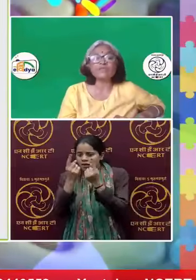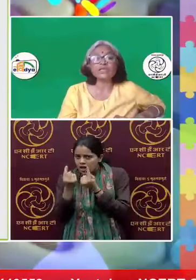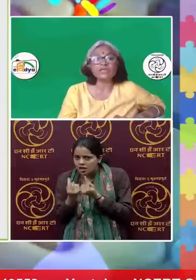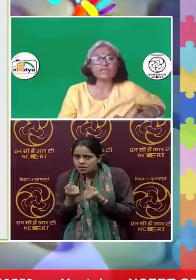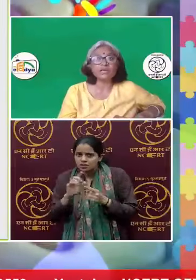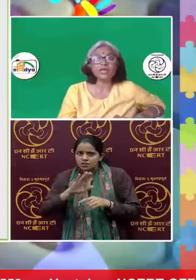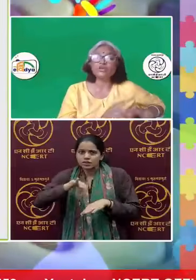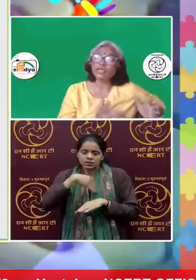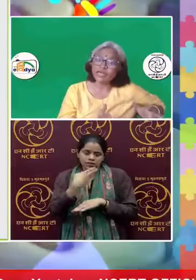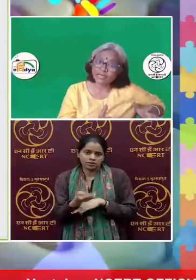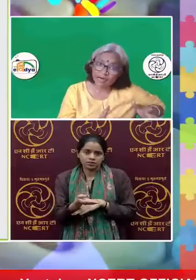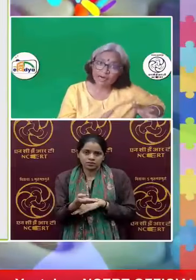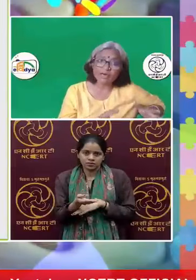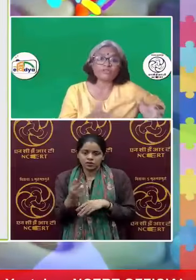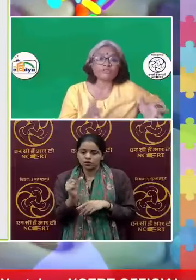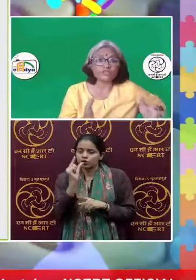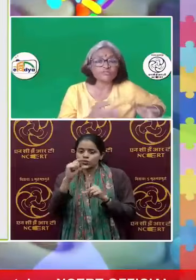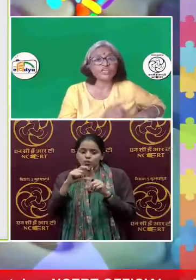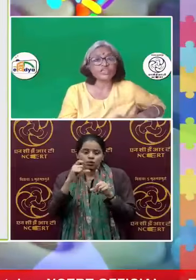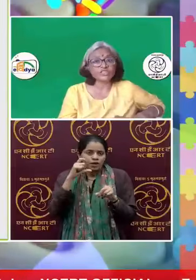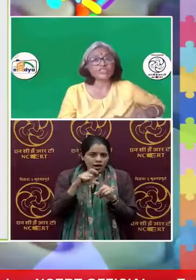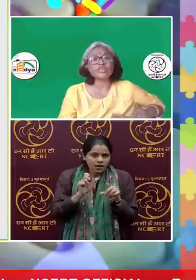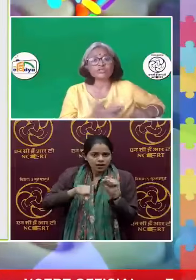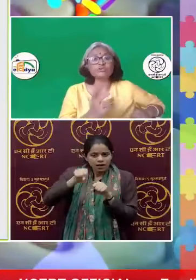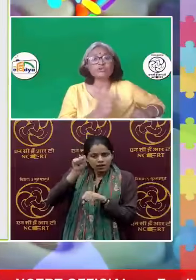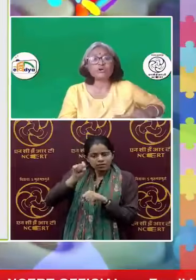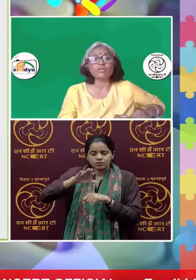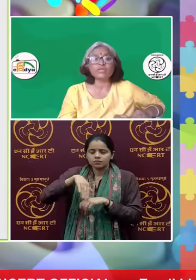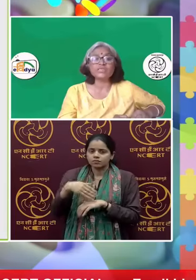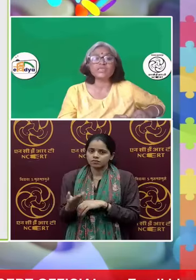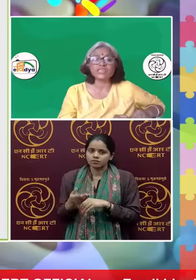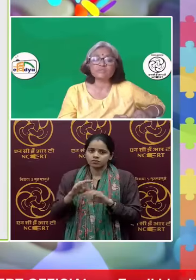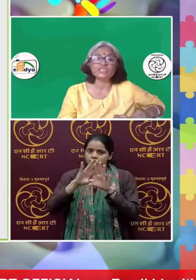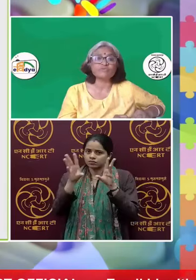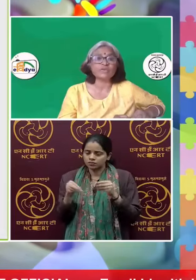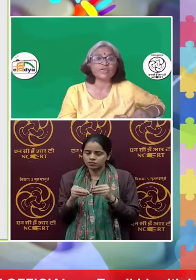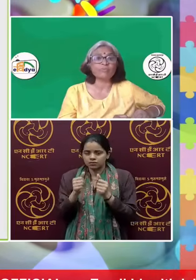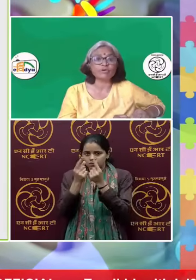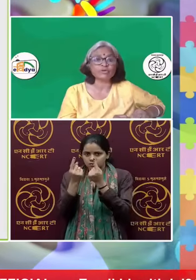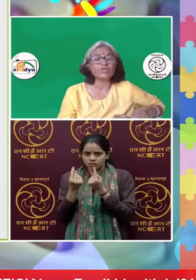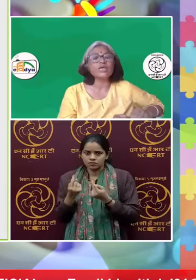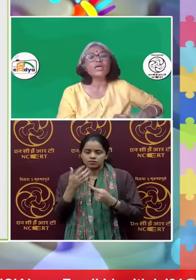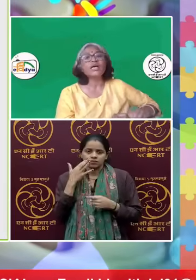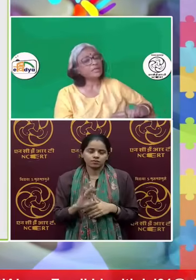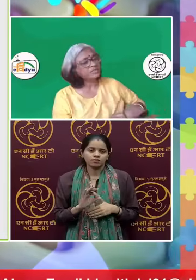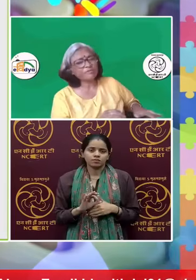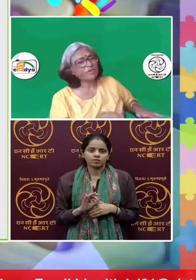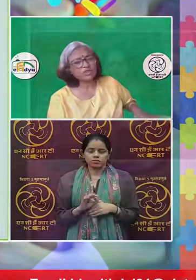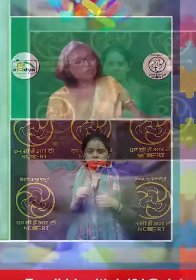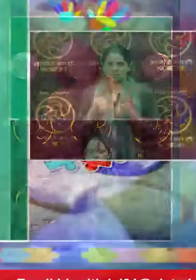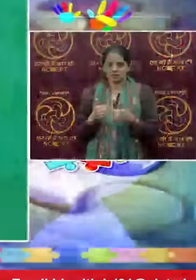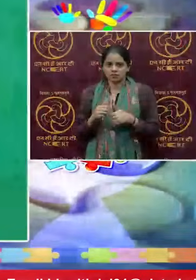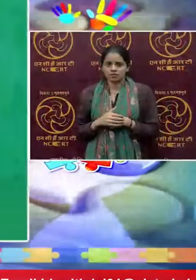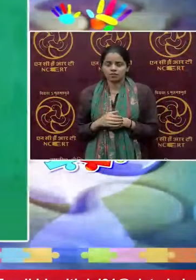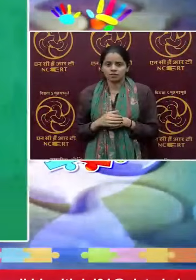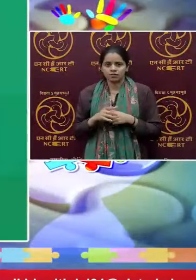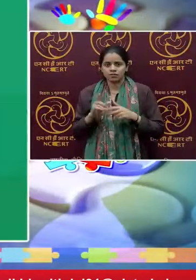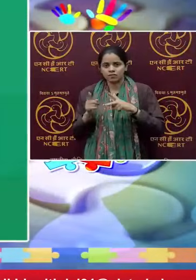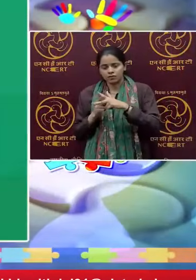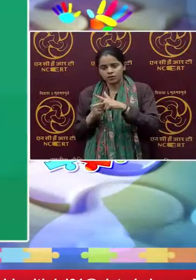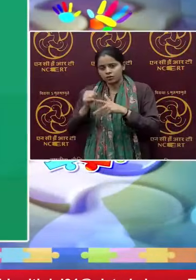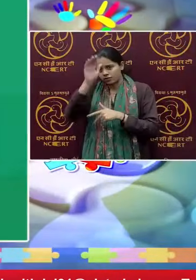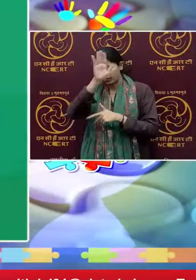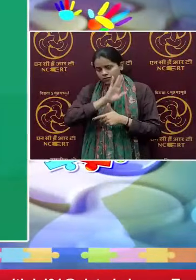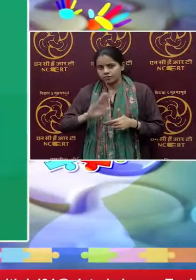only after the UDID card or the certification is done. So all these assessment is very important. Right. There are several tools that we use in